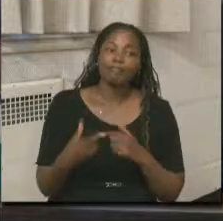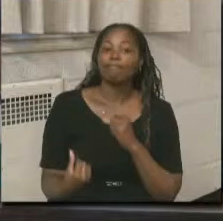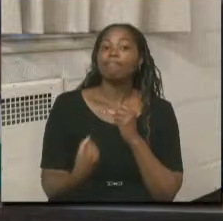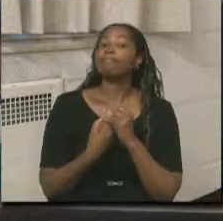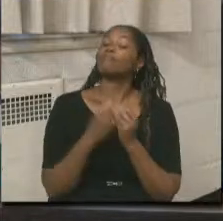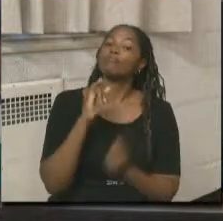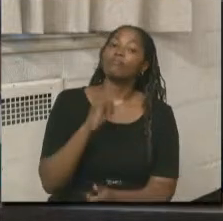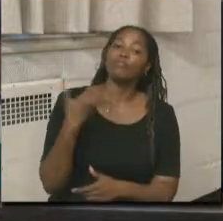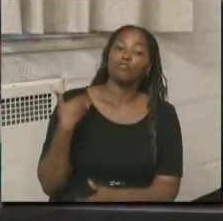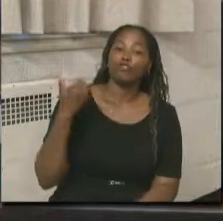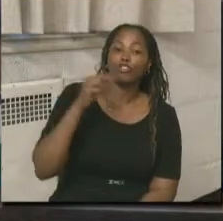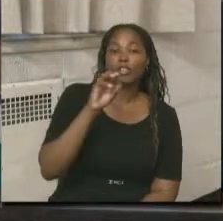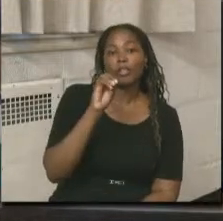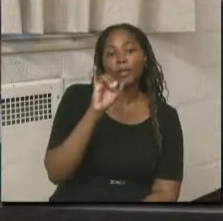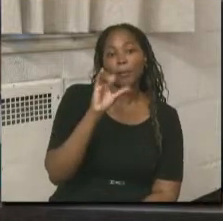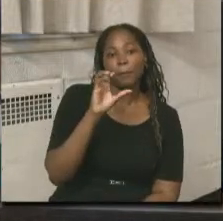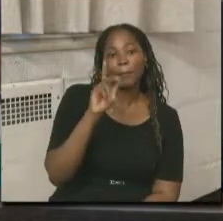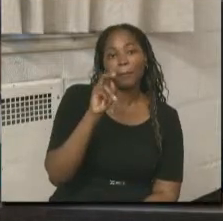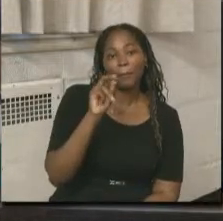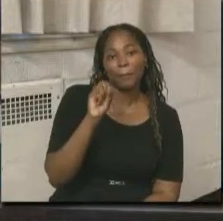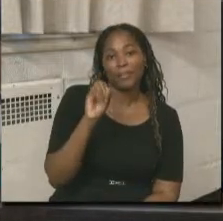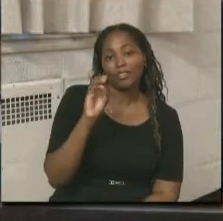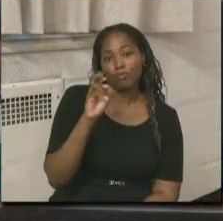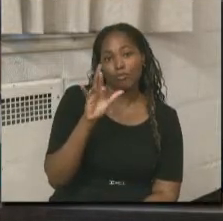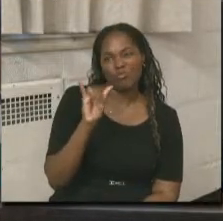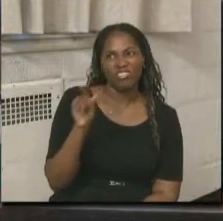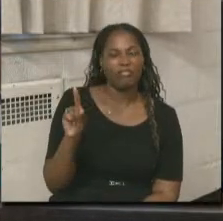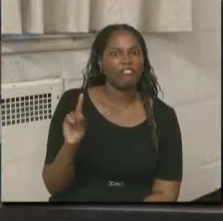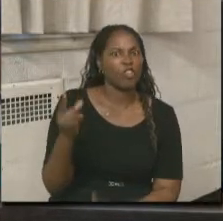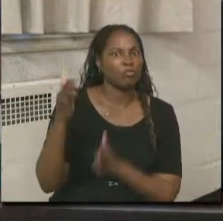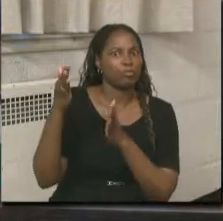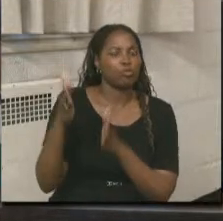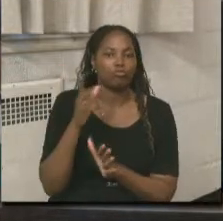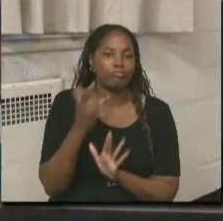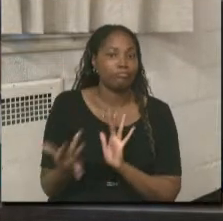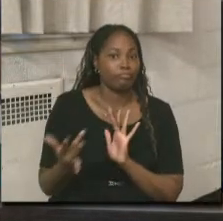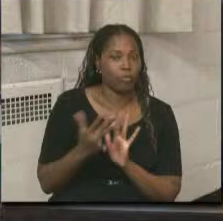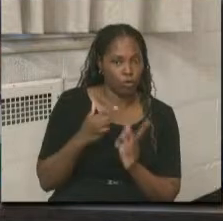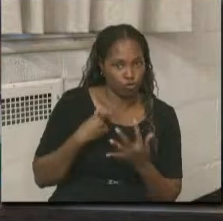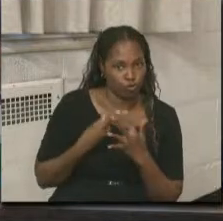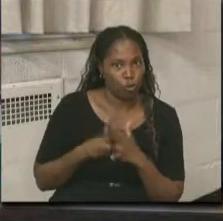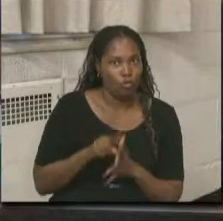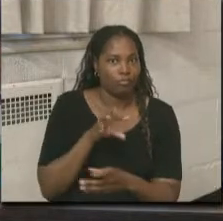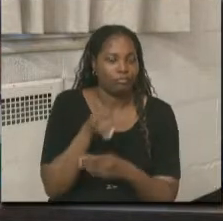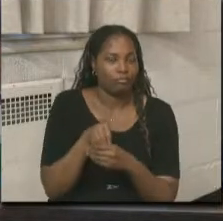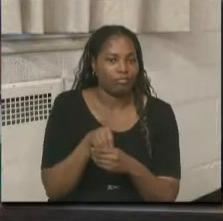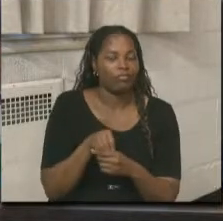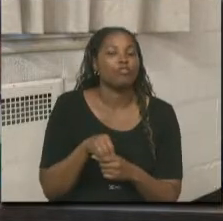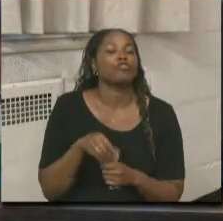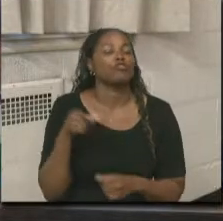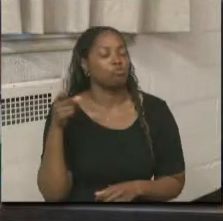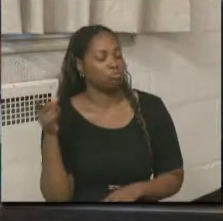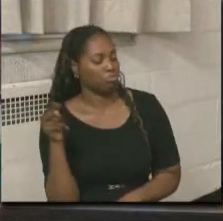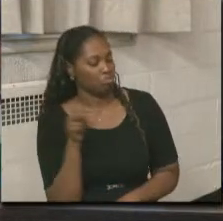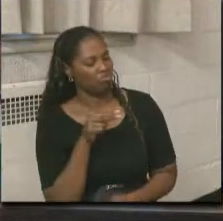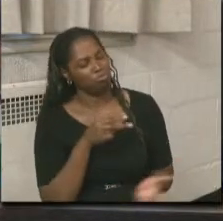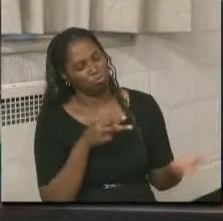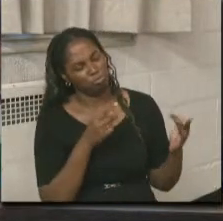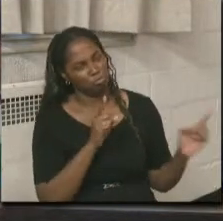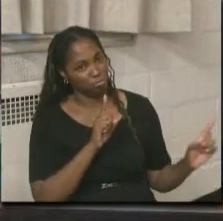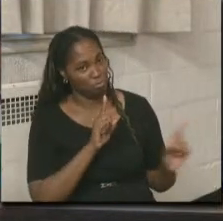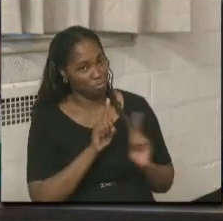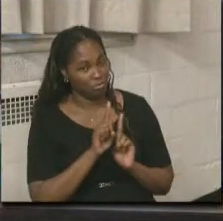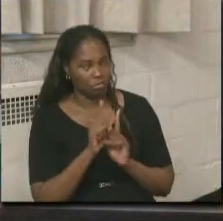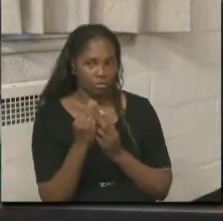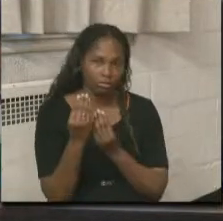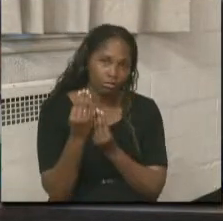Mickens Murray in the beginning, one of the first board members to actually reach out to me when I first started my term, she took me under her wing and gave me